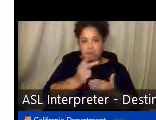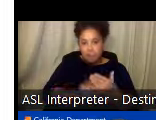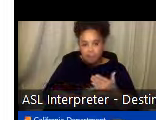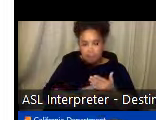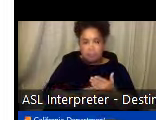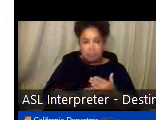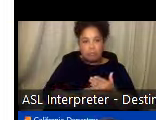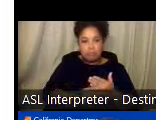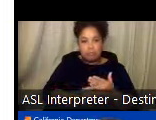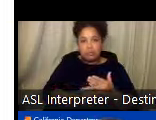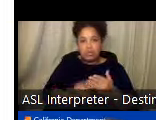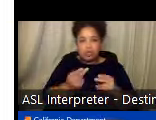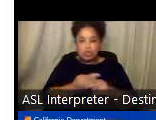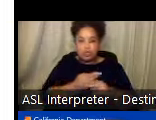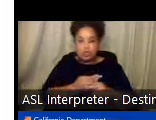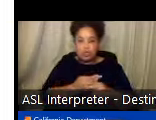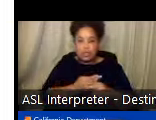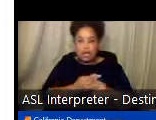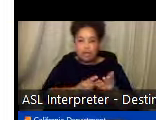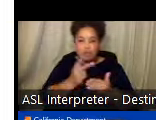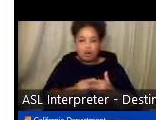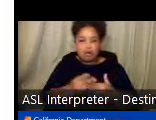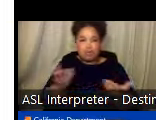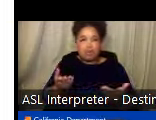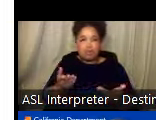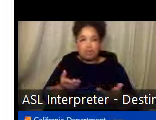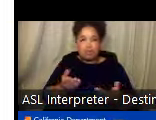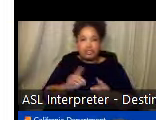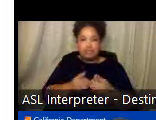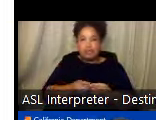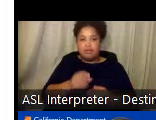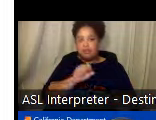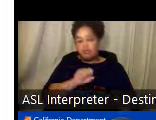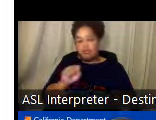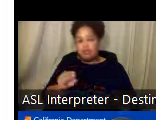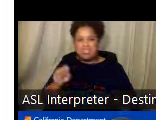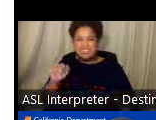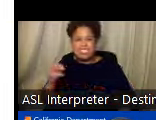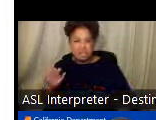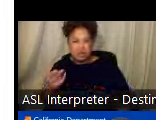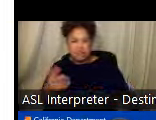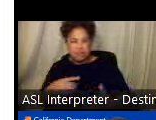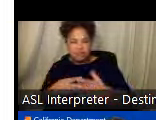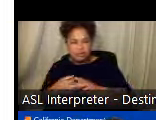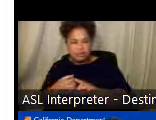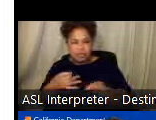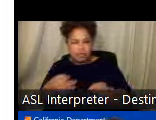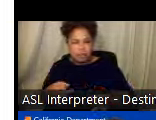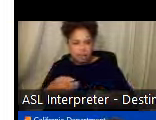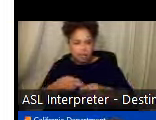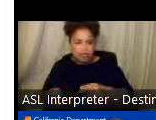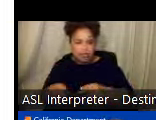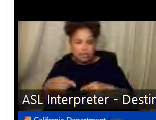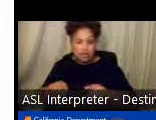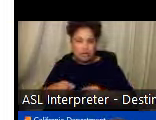are leveraging that program at the Department of Social Services, which Sarah also touched on this program briefly in her